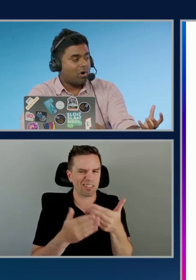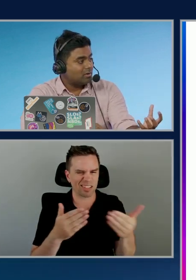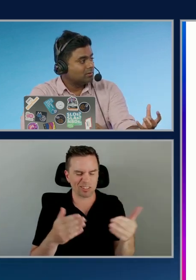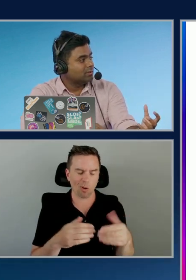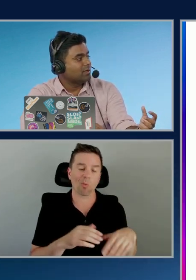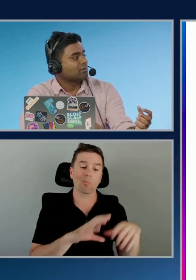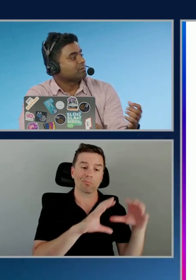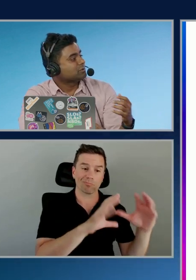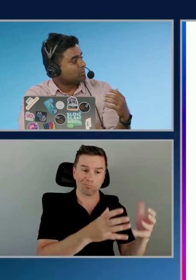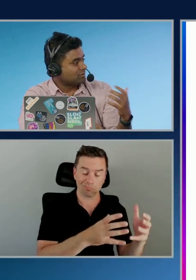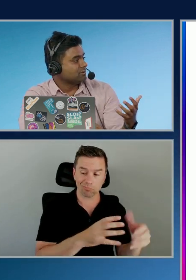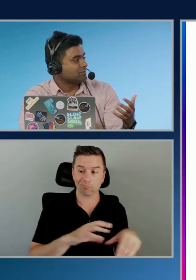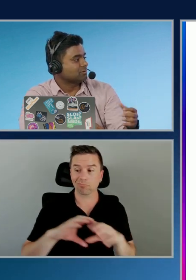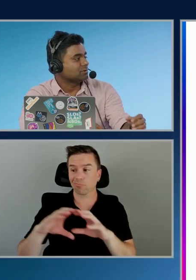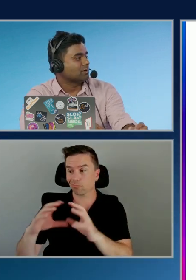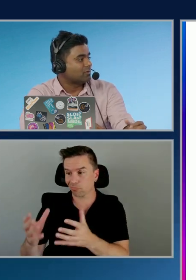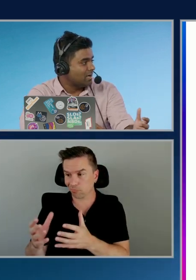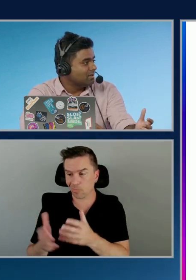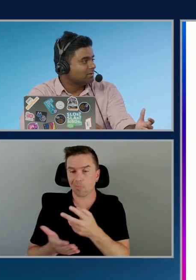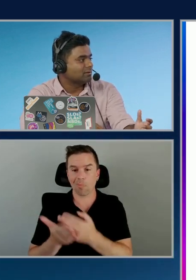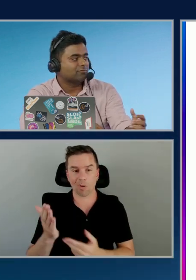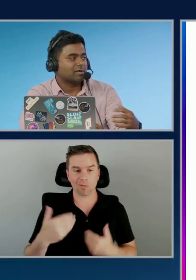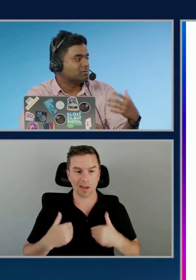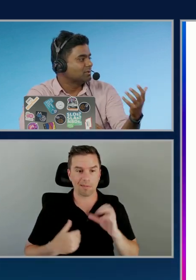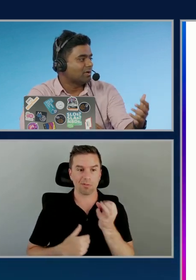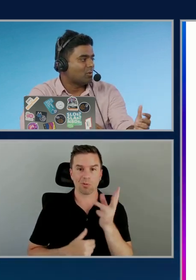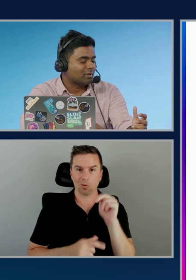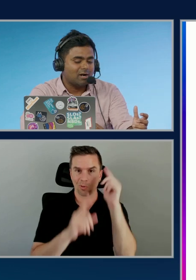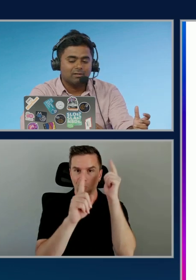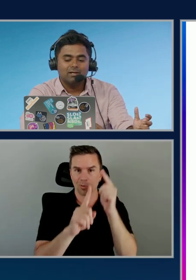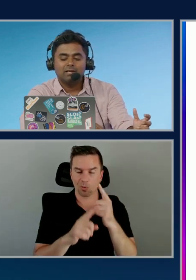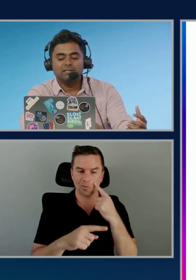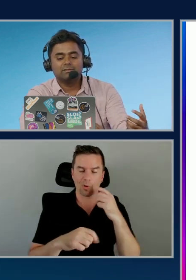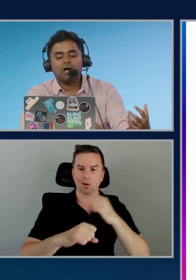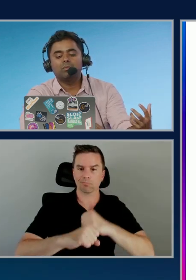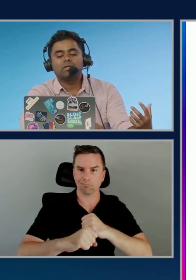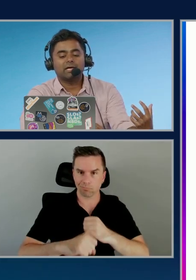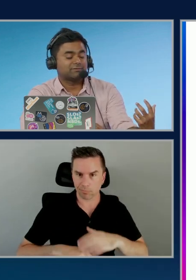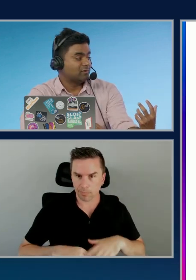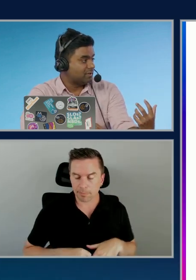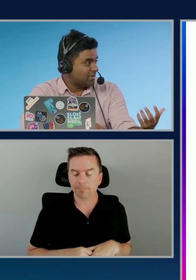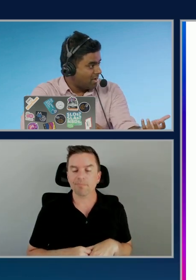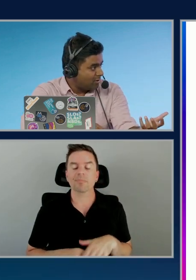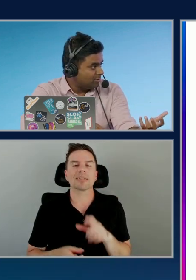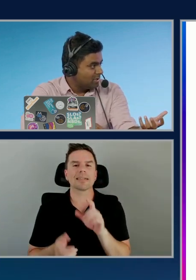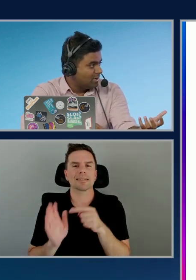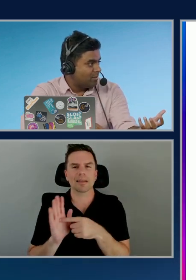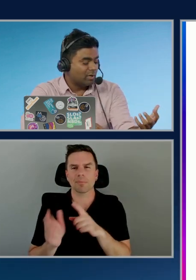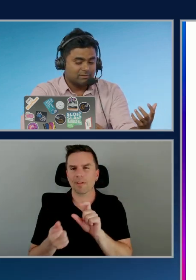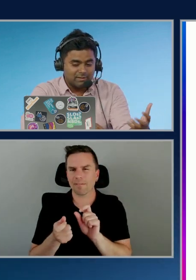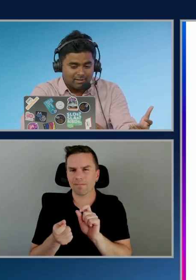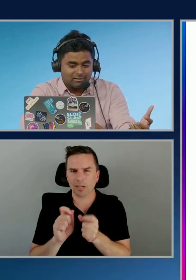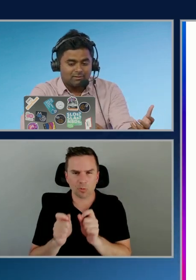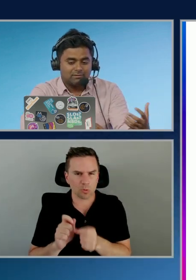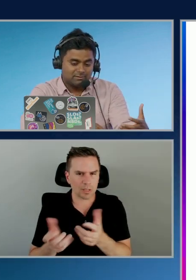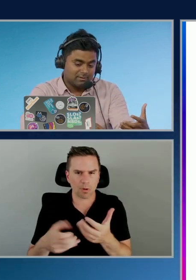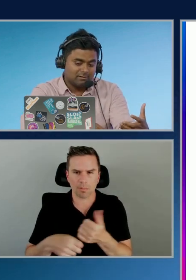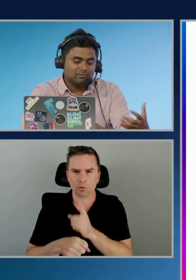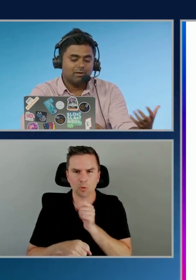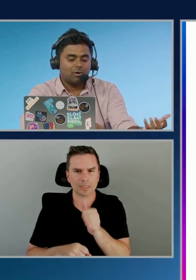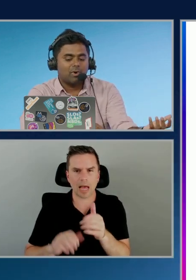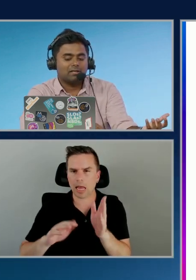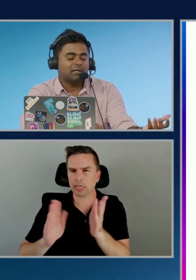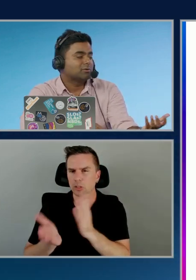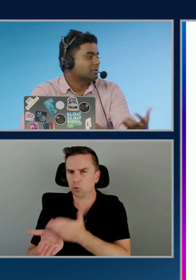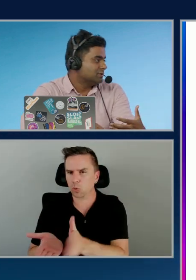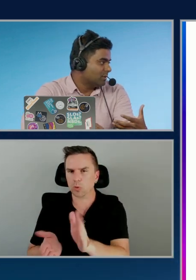their model that they have spent so much resources on training and fine-tuning and whatnot is not being exfiltrated out, but yet still